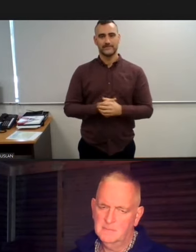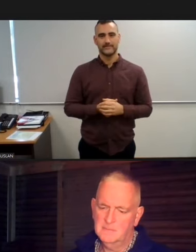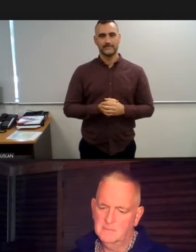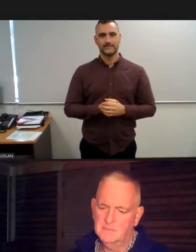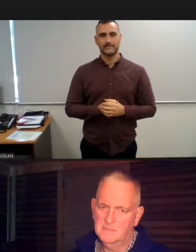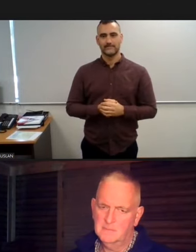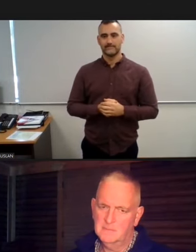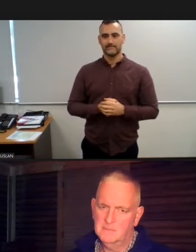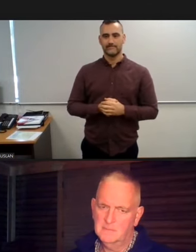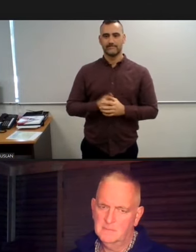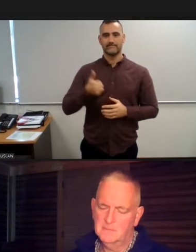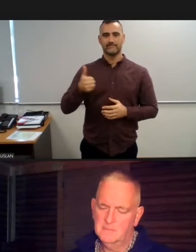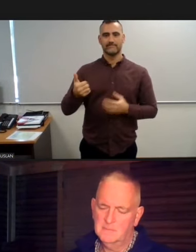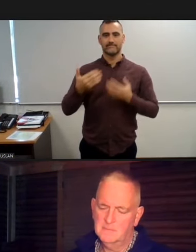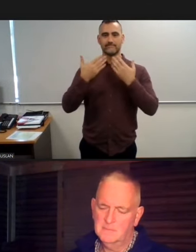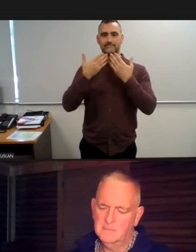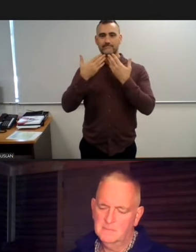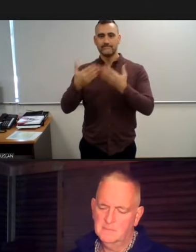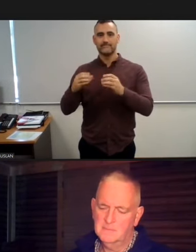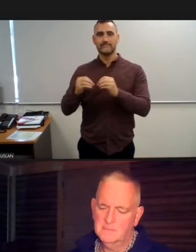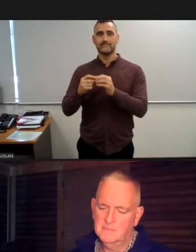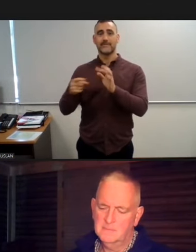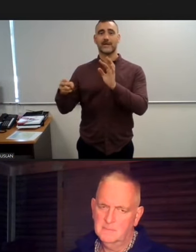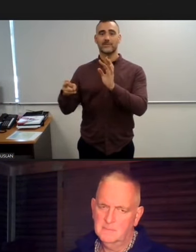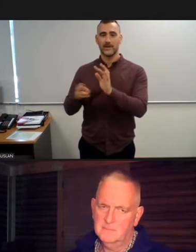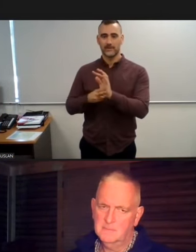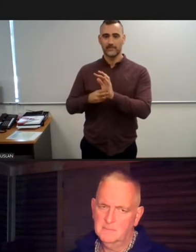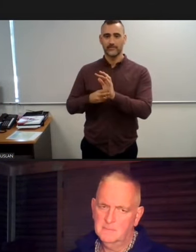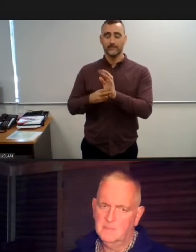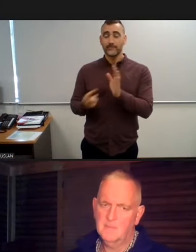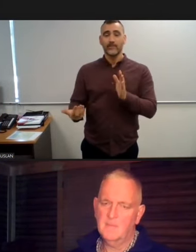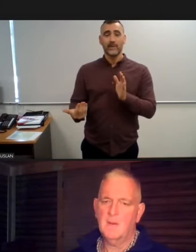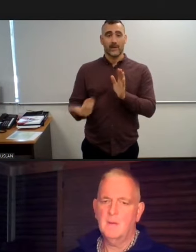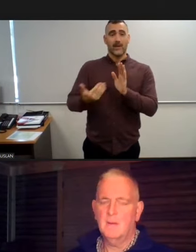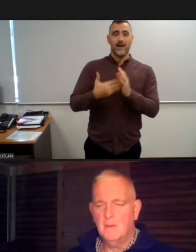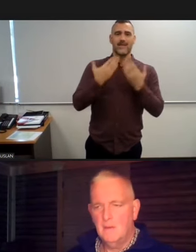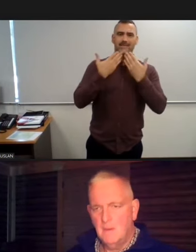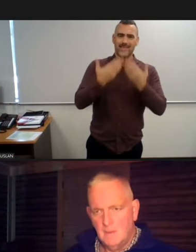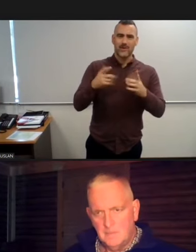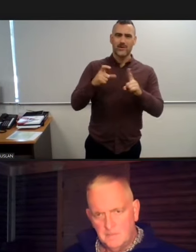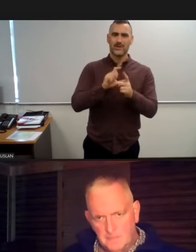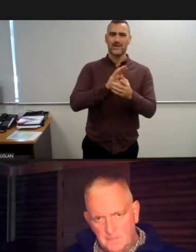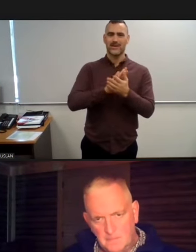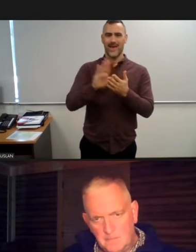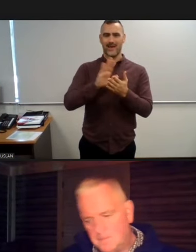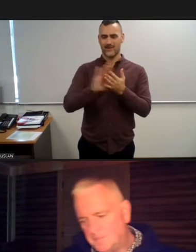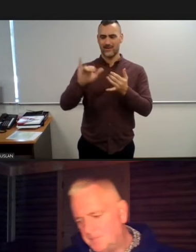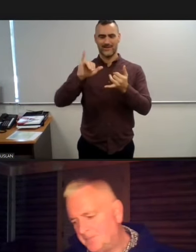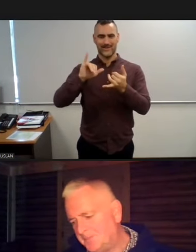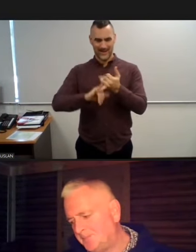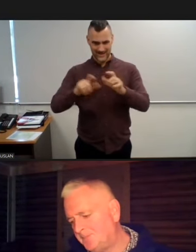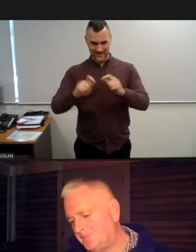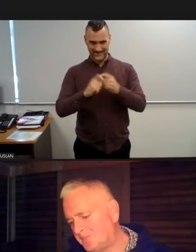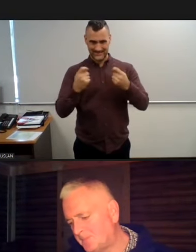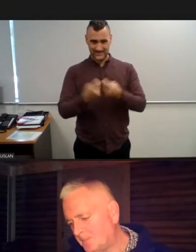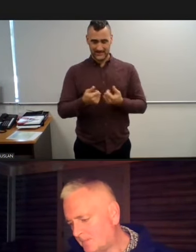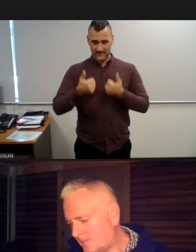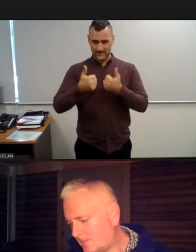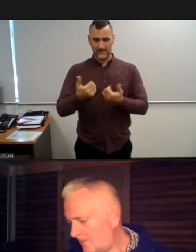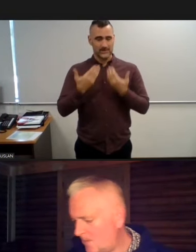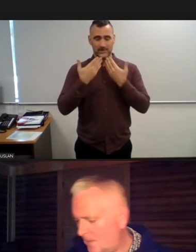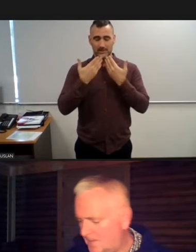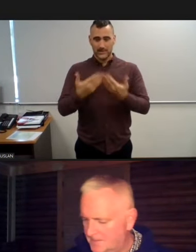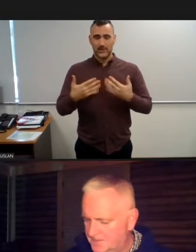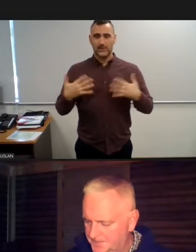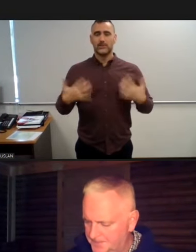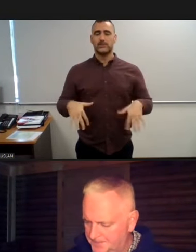very much so. Thank you, Ben. And if I can just reiterate your thanks as well to the DHHS team. It's very much one of the things that's become really prominent during